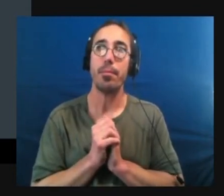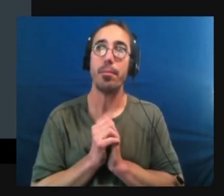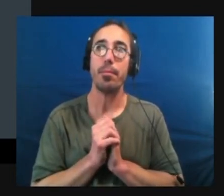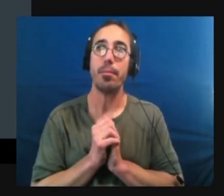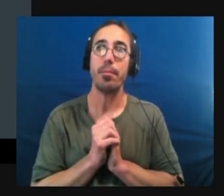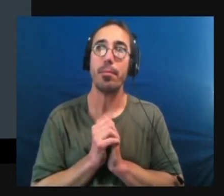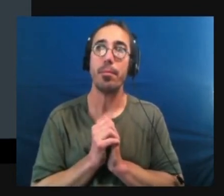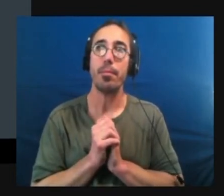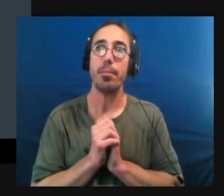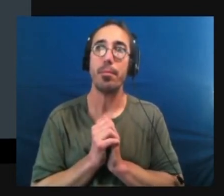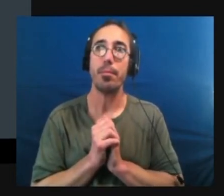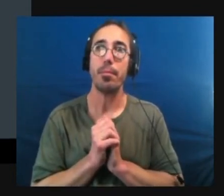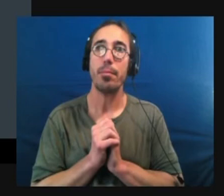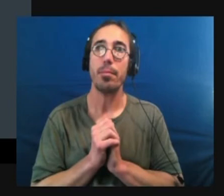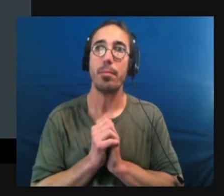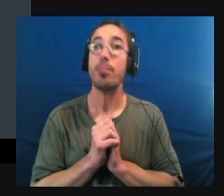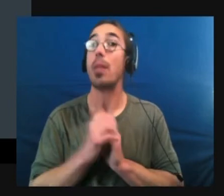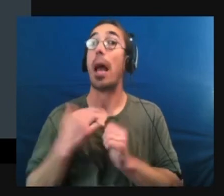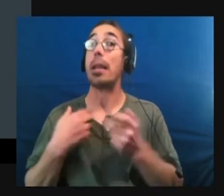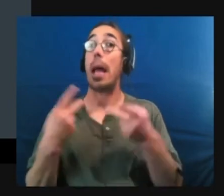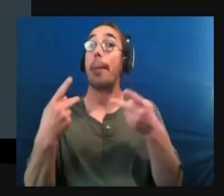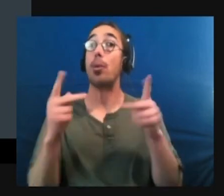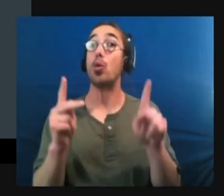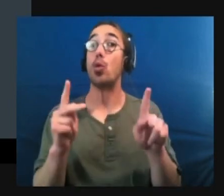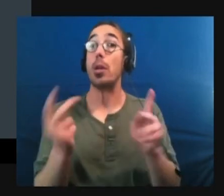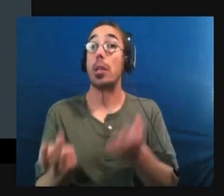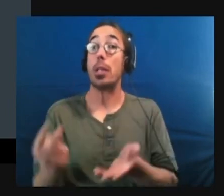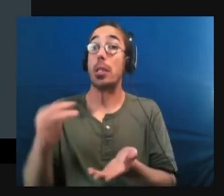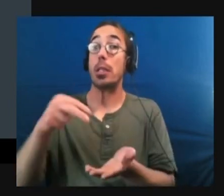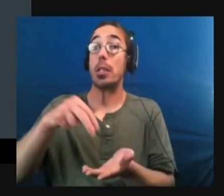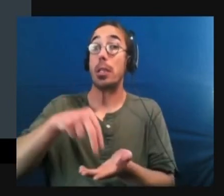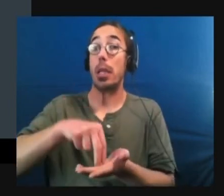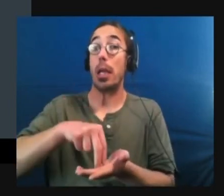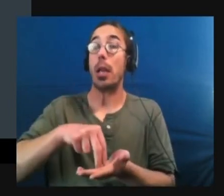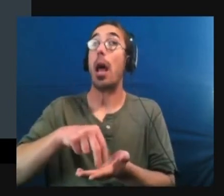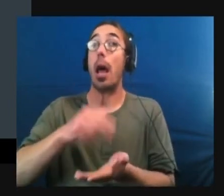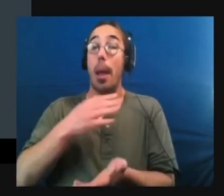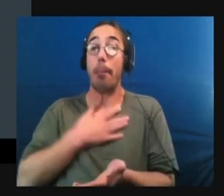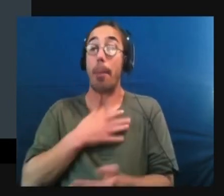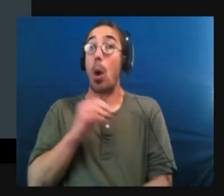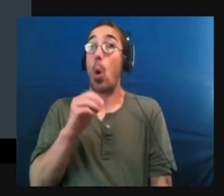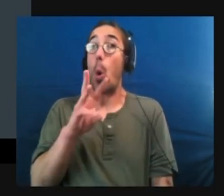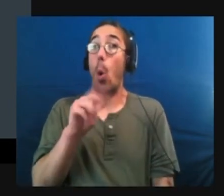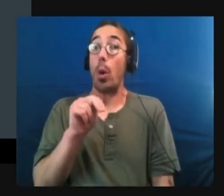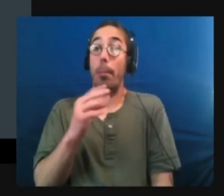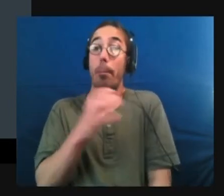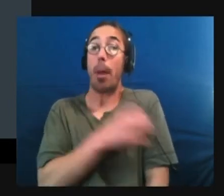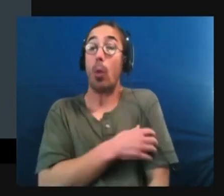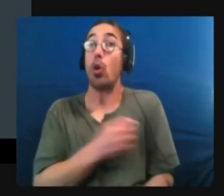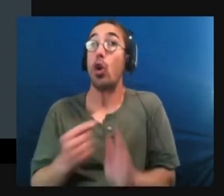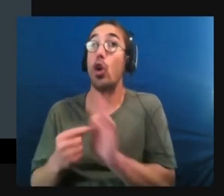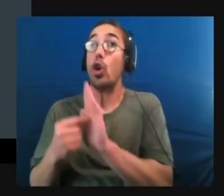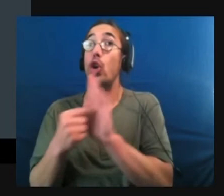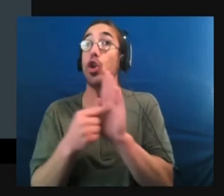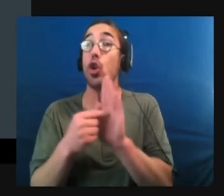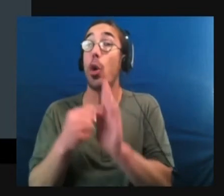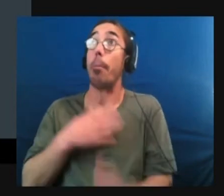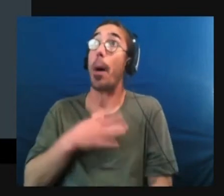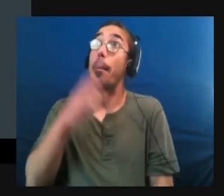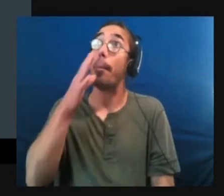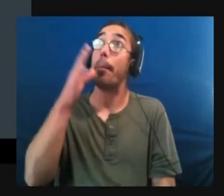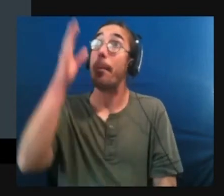I had the opportunity to stand in my power as a parent and show my parents the way that I